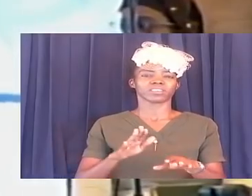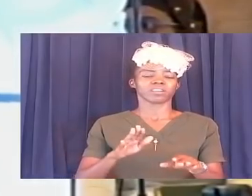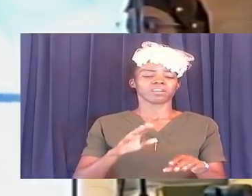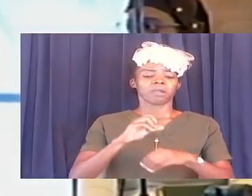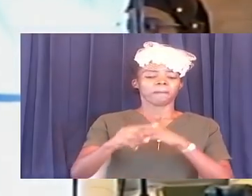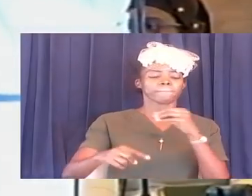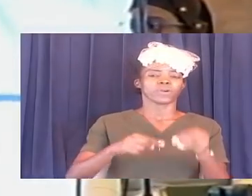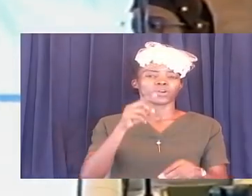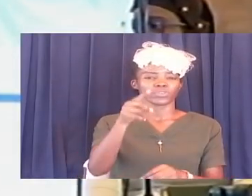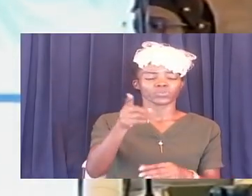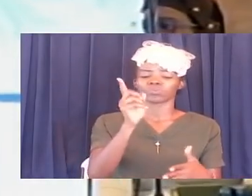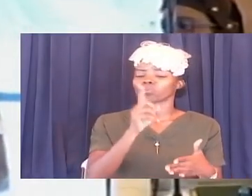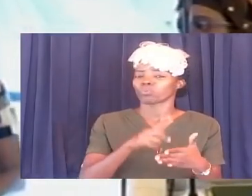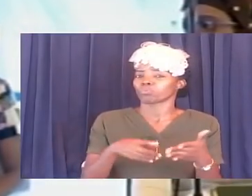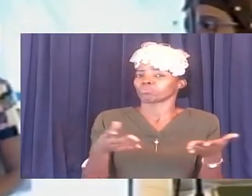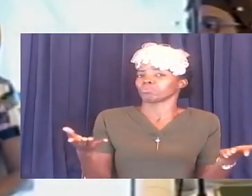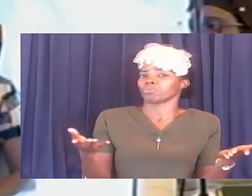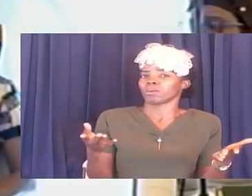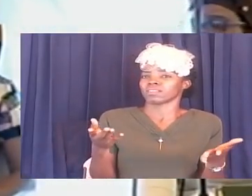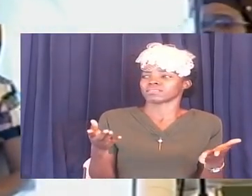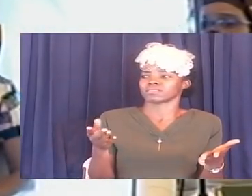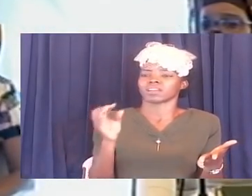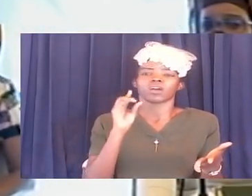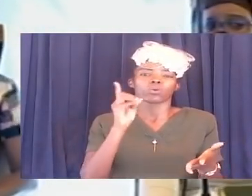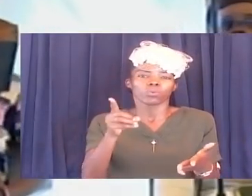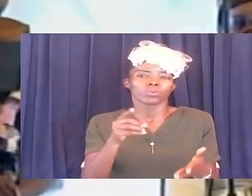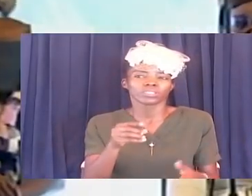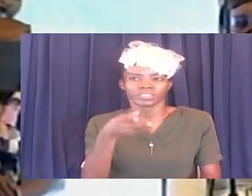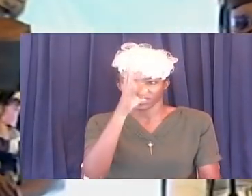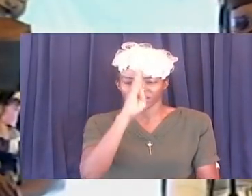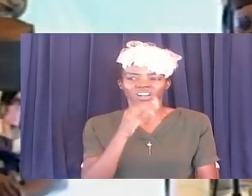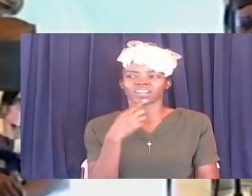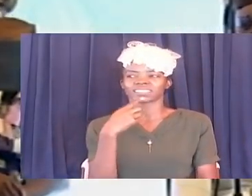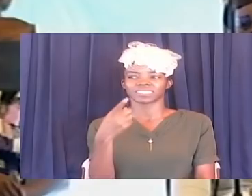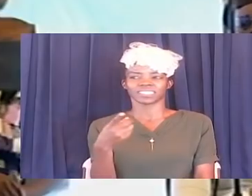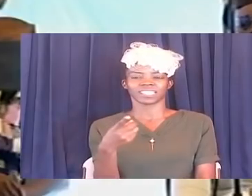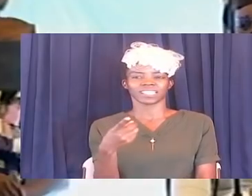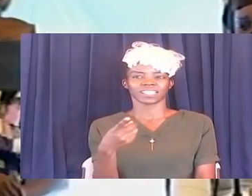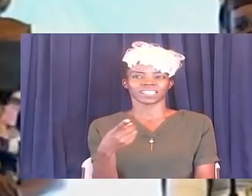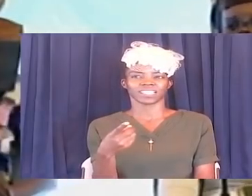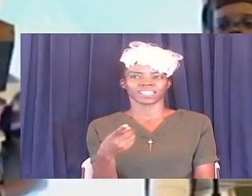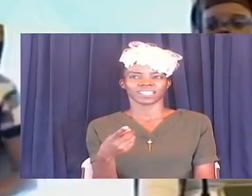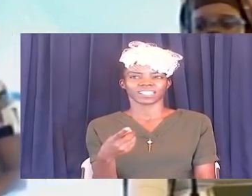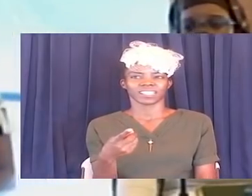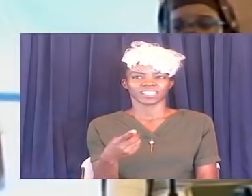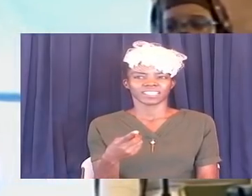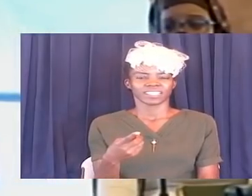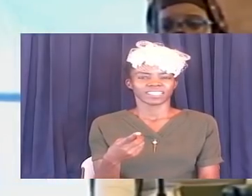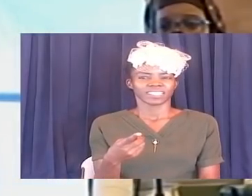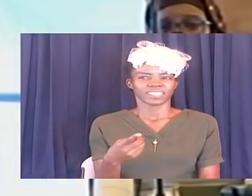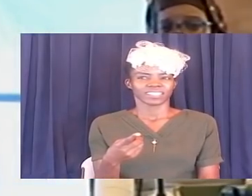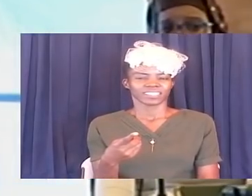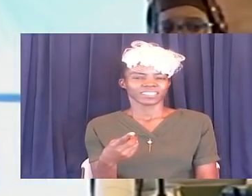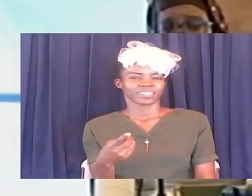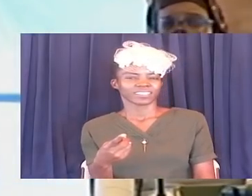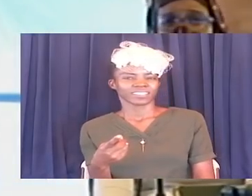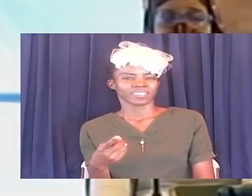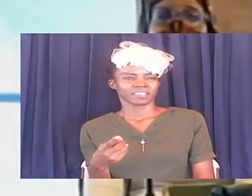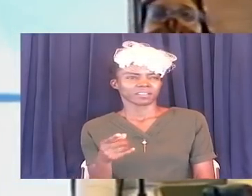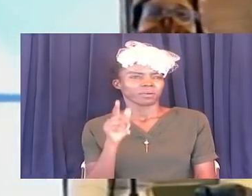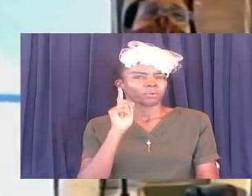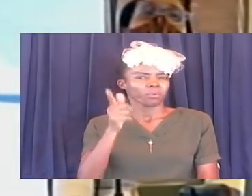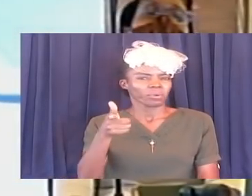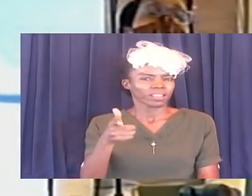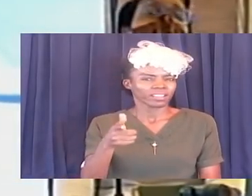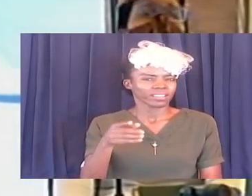you today? Would he be saying, well done, thou good and faithful servant? Or will